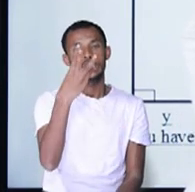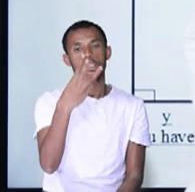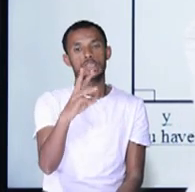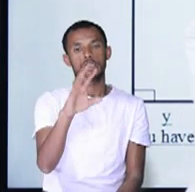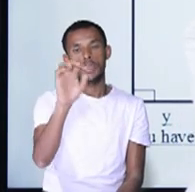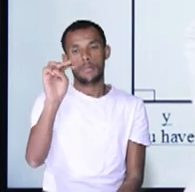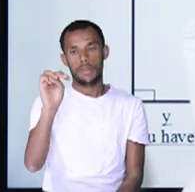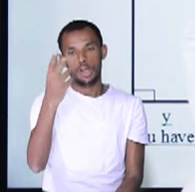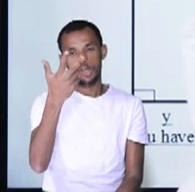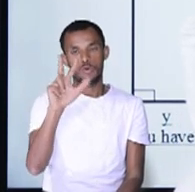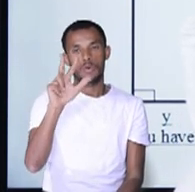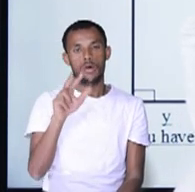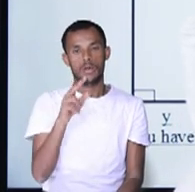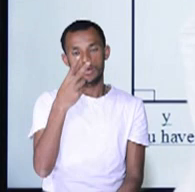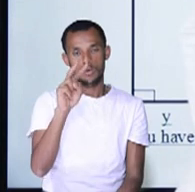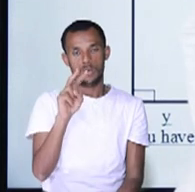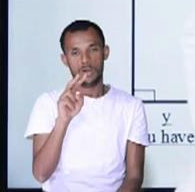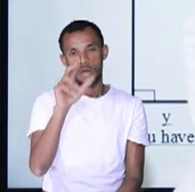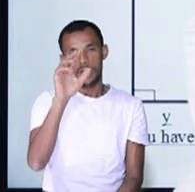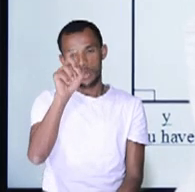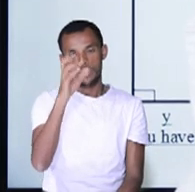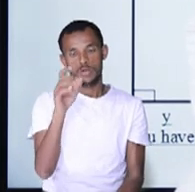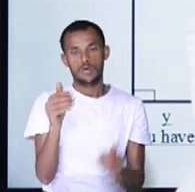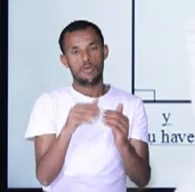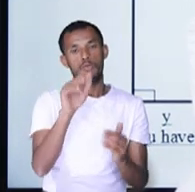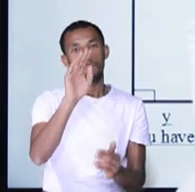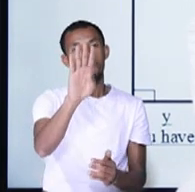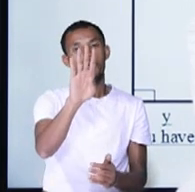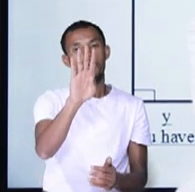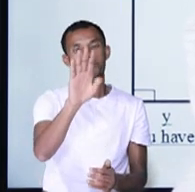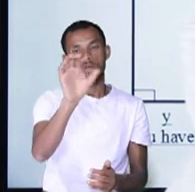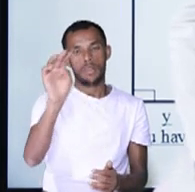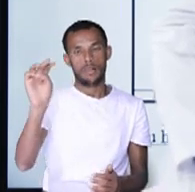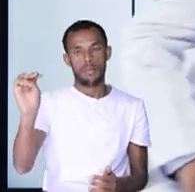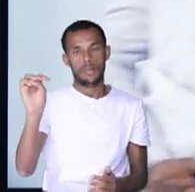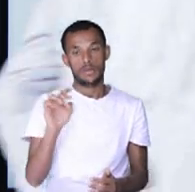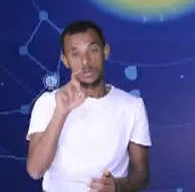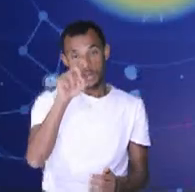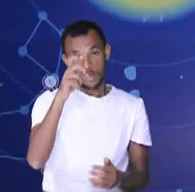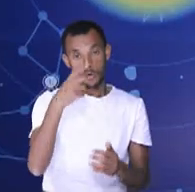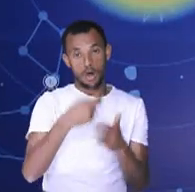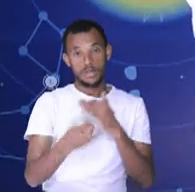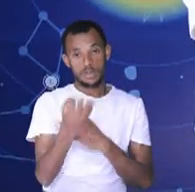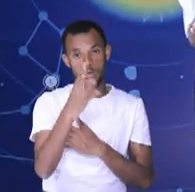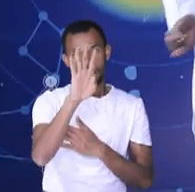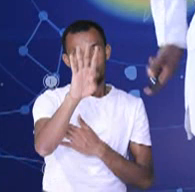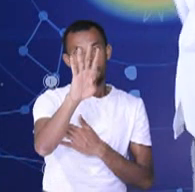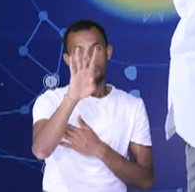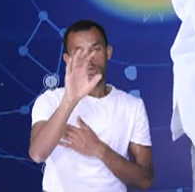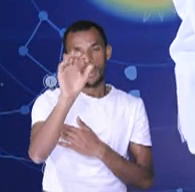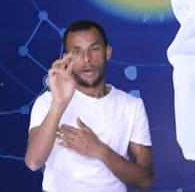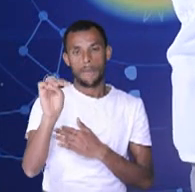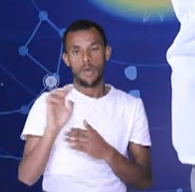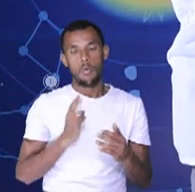16 centimeter square. So x equals to 4 centimeter. 4 centimeter.